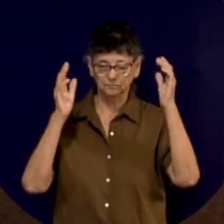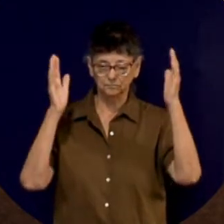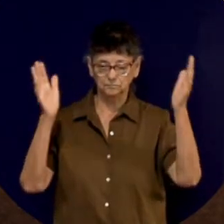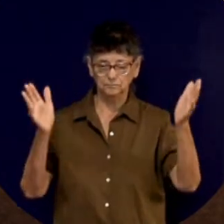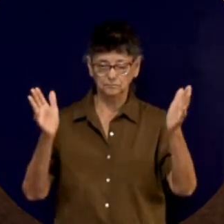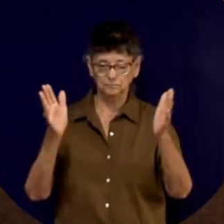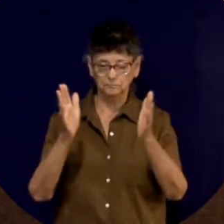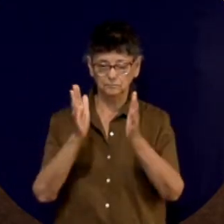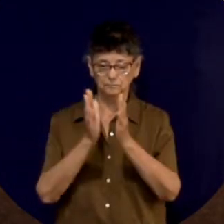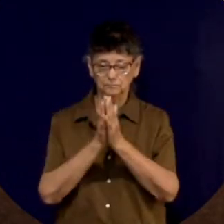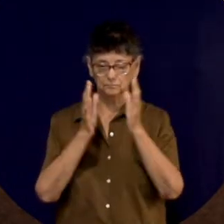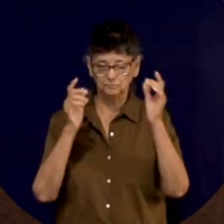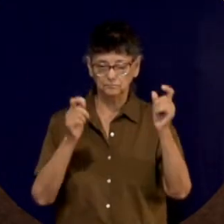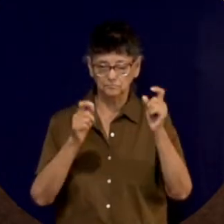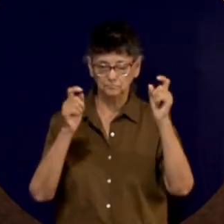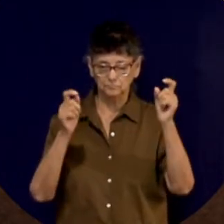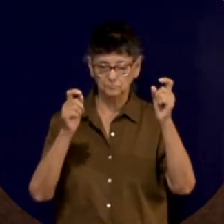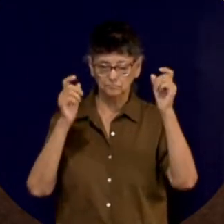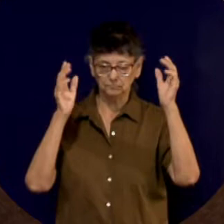Alleluia,